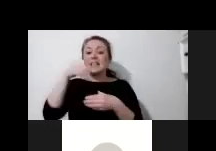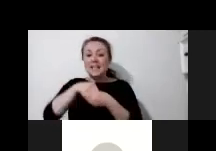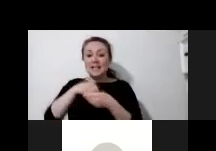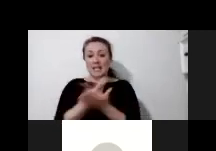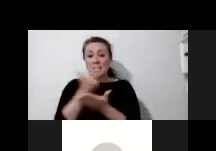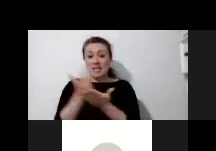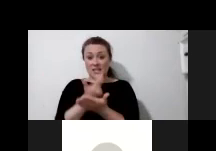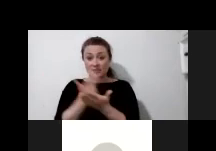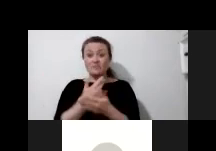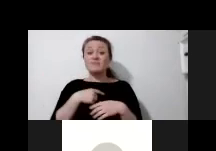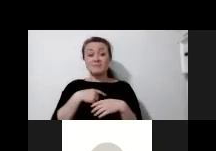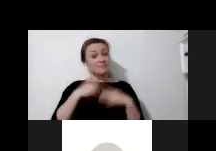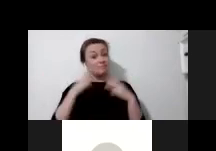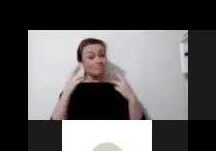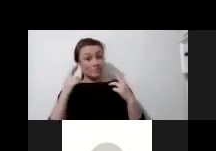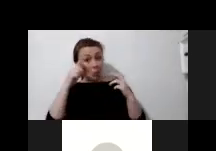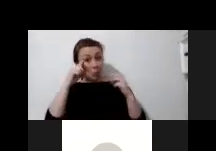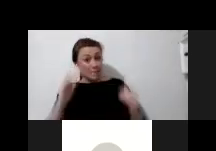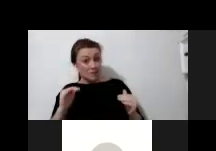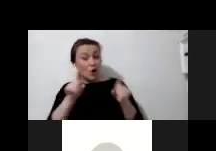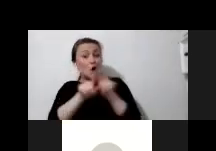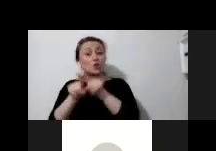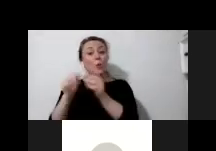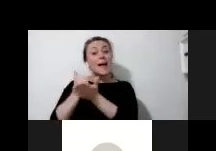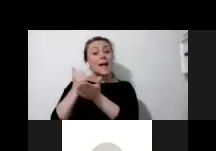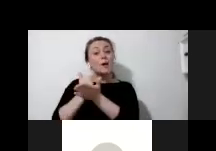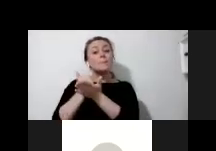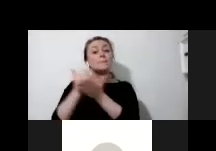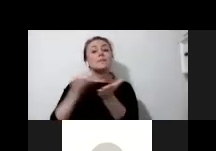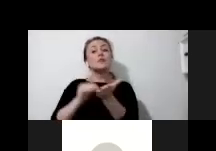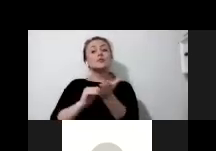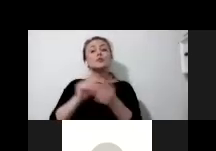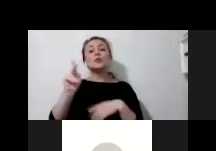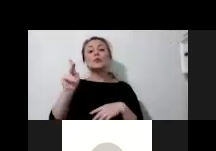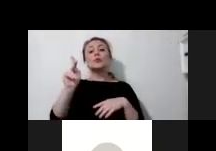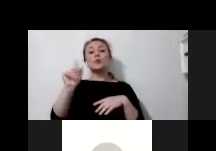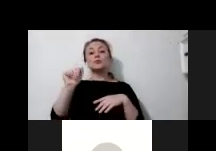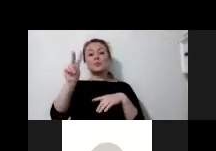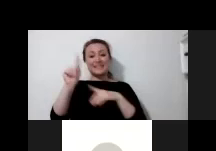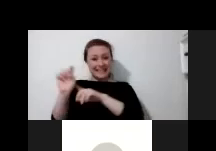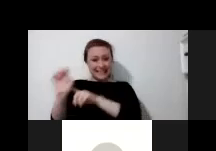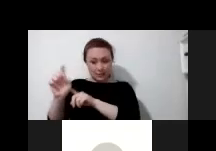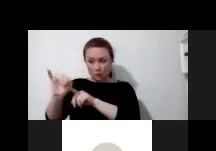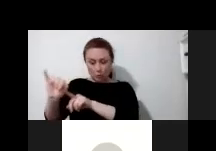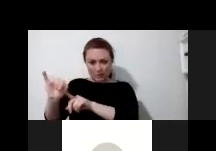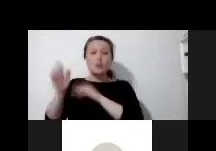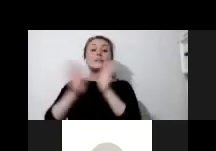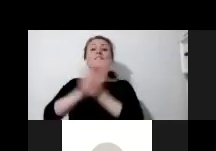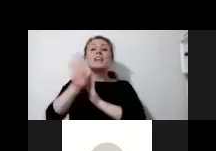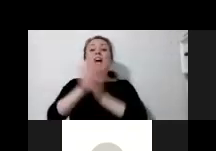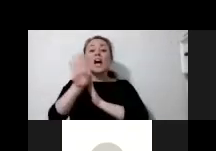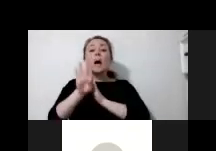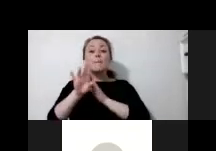and hopefully to help Dr. Kusi develop a chronic pain clinic there.